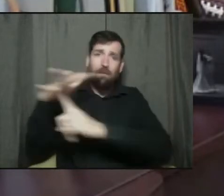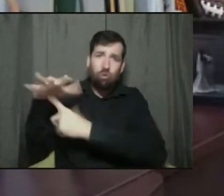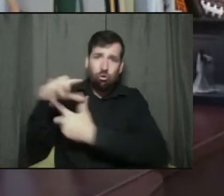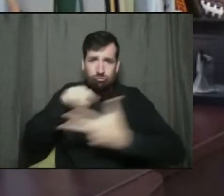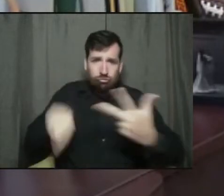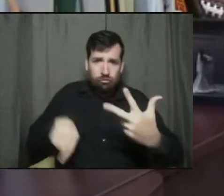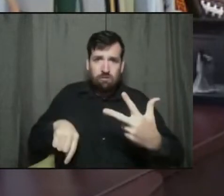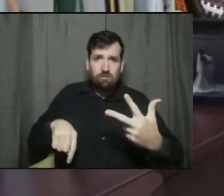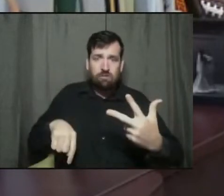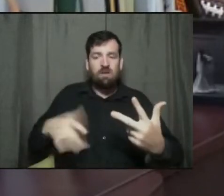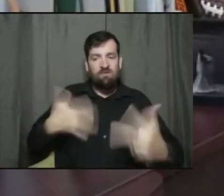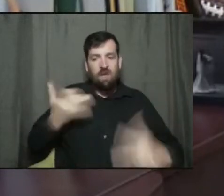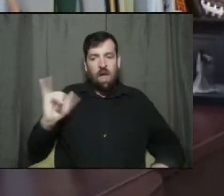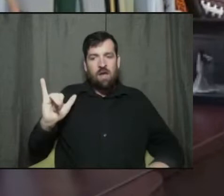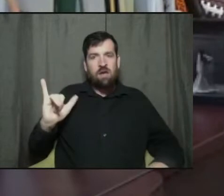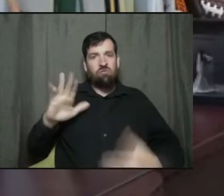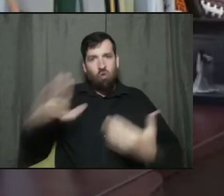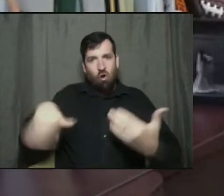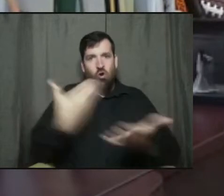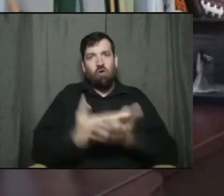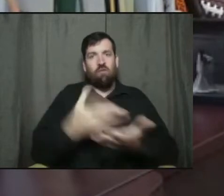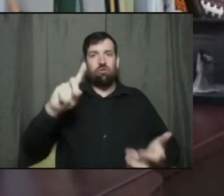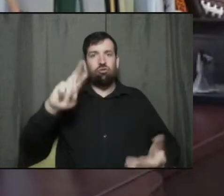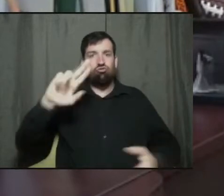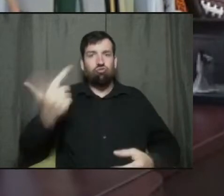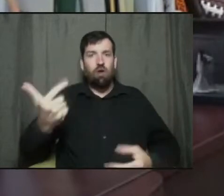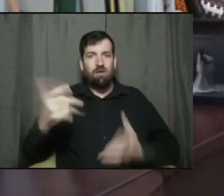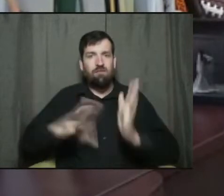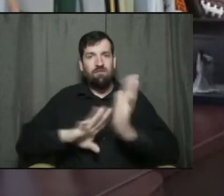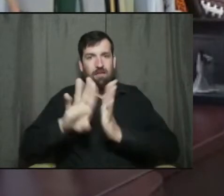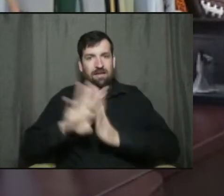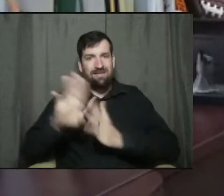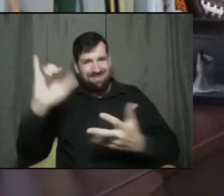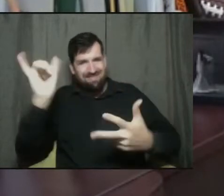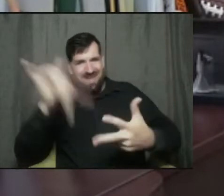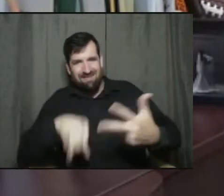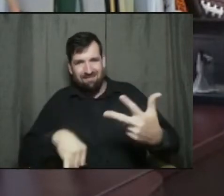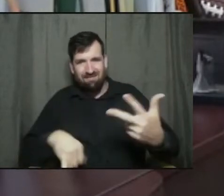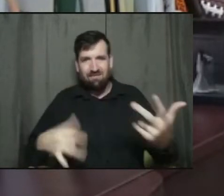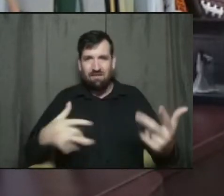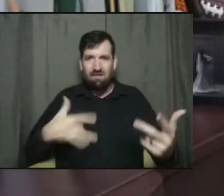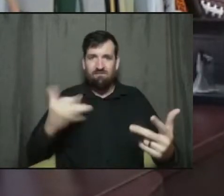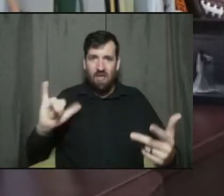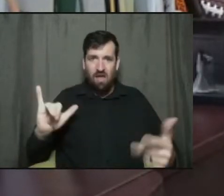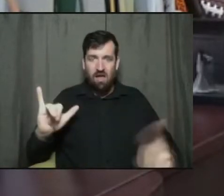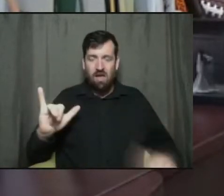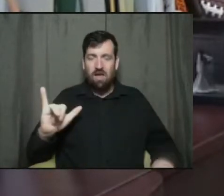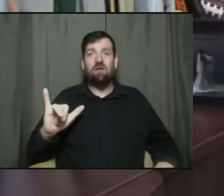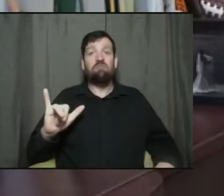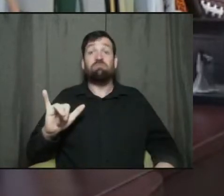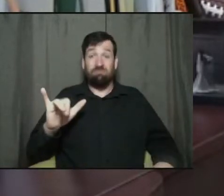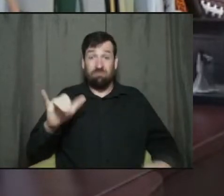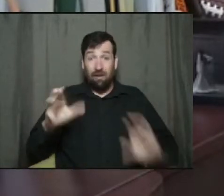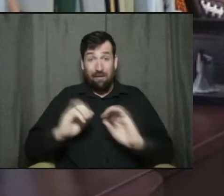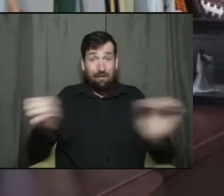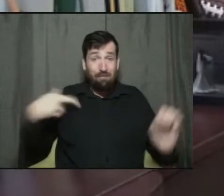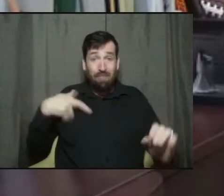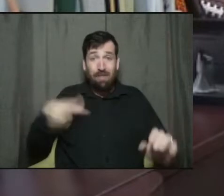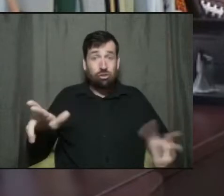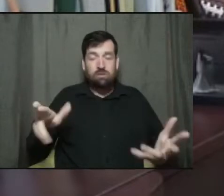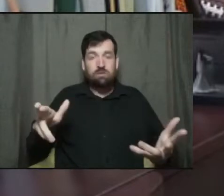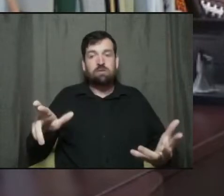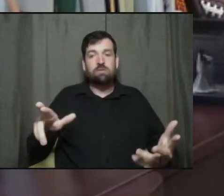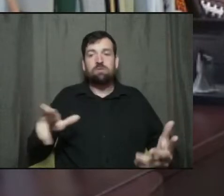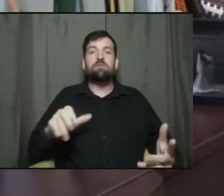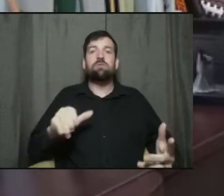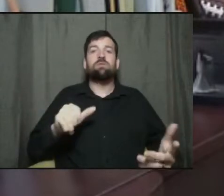feel like that's what all these drug developments are. It's, if you feel like you are not a religious person, this isn't